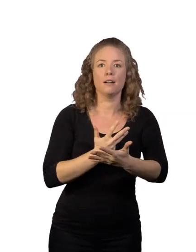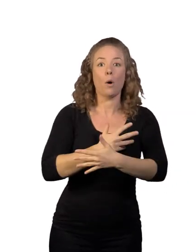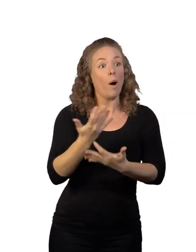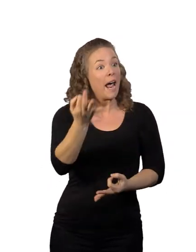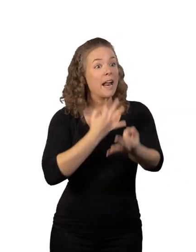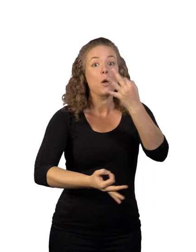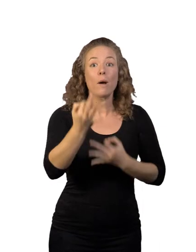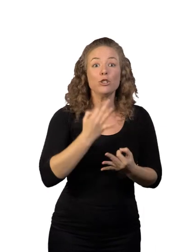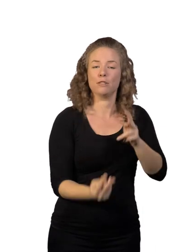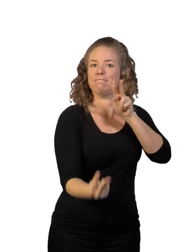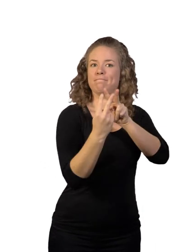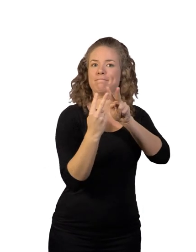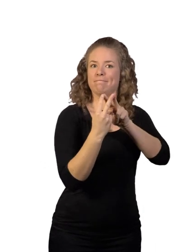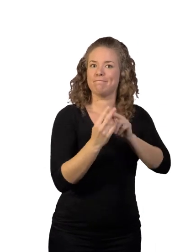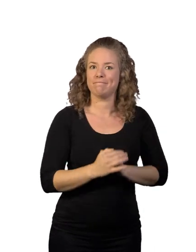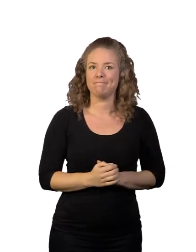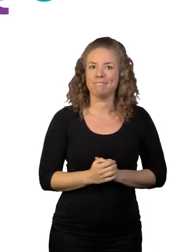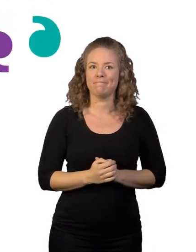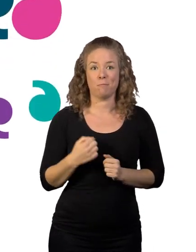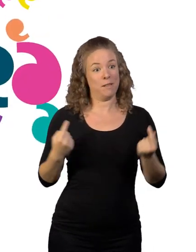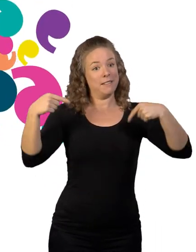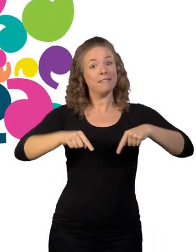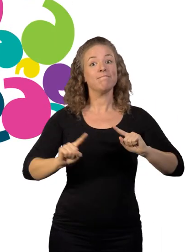thoughts and experiences with us. And if you have a